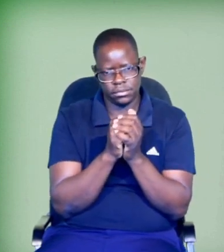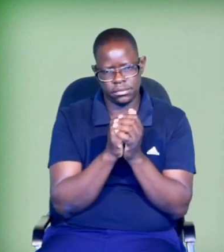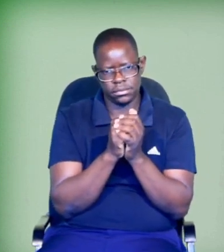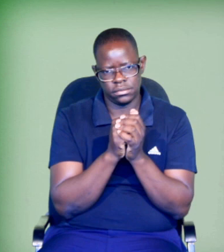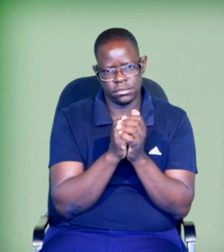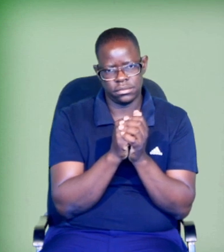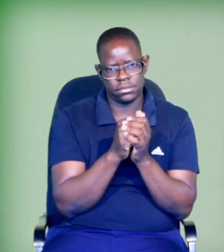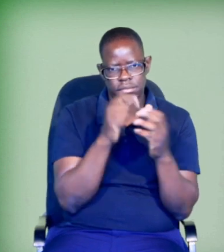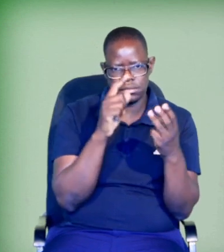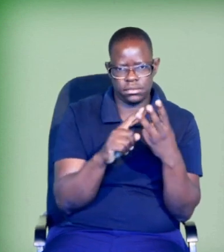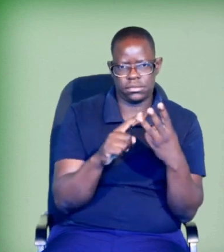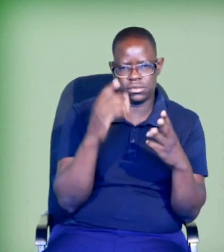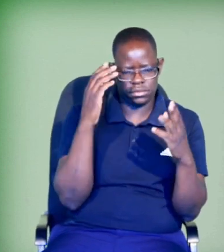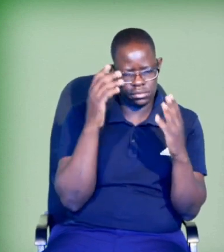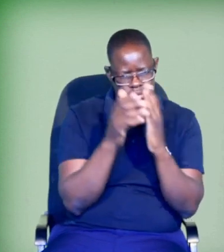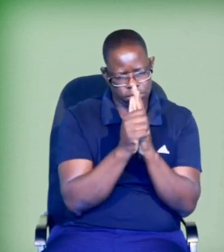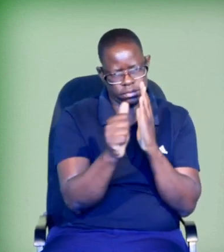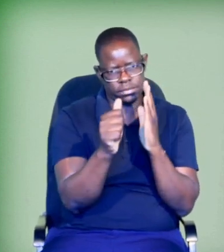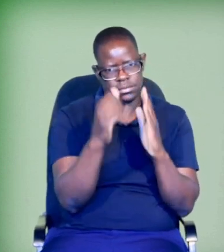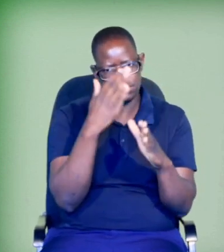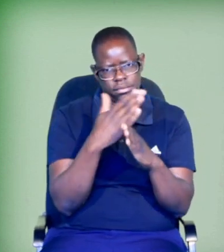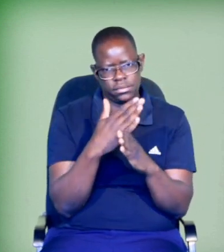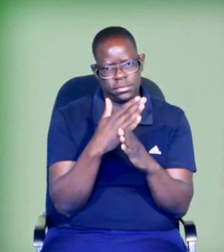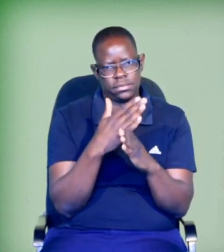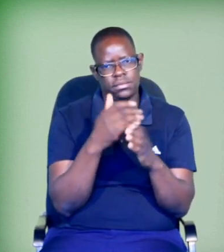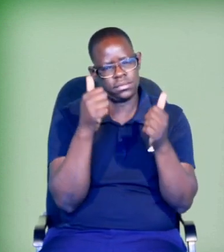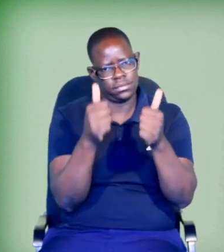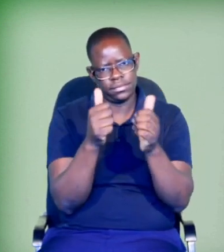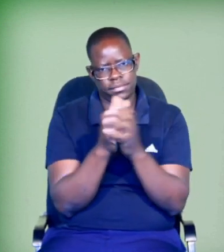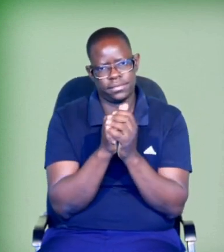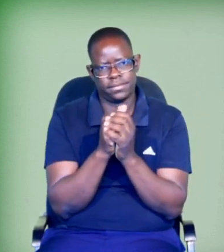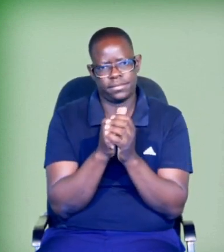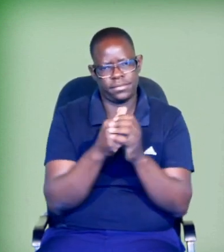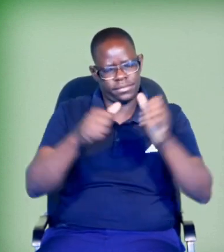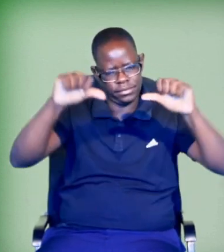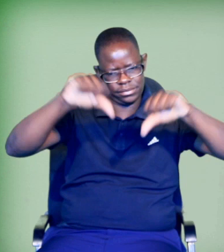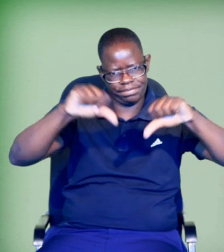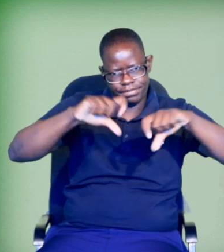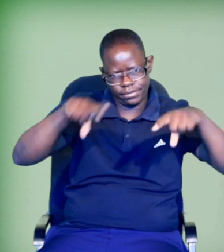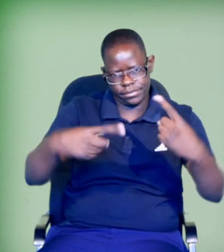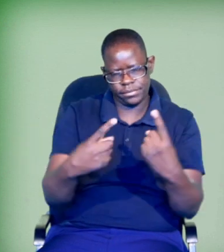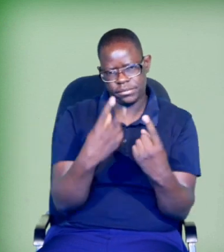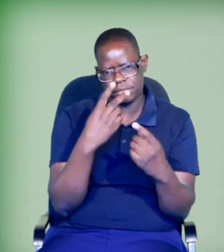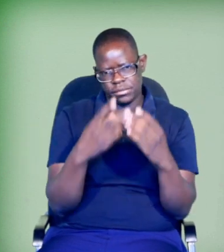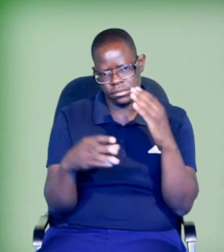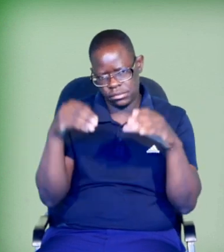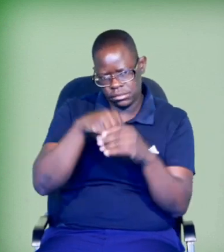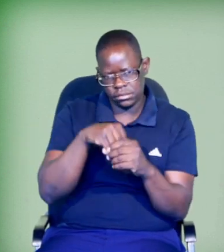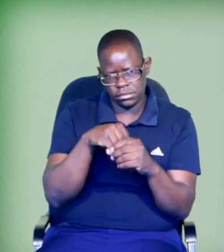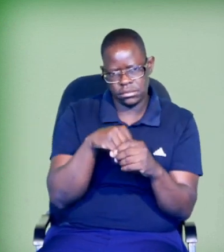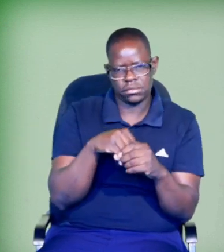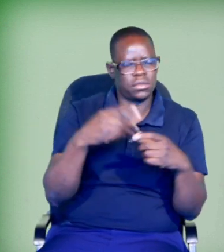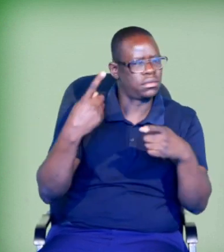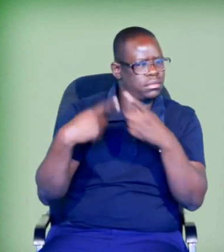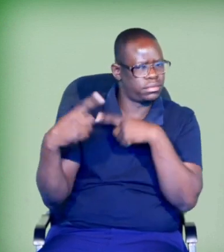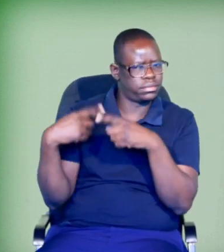faster output, and worker skills at one particular job are good. And disadvantages of specialization include that